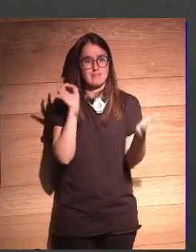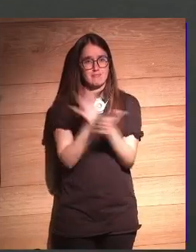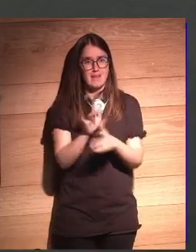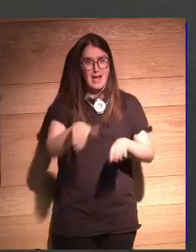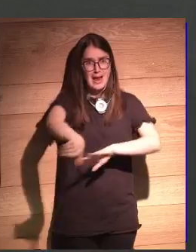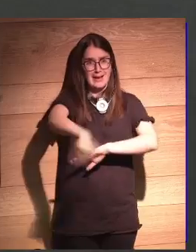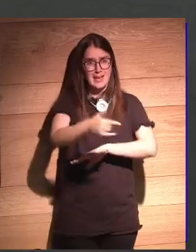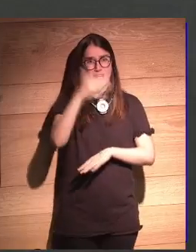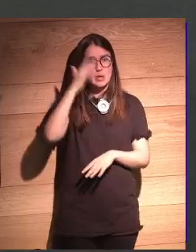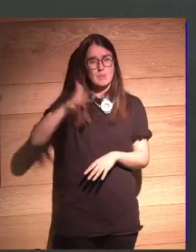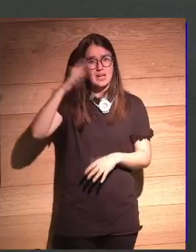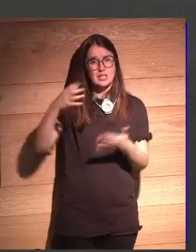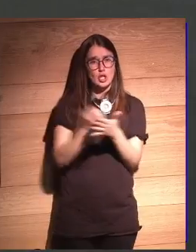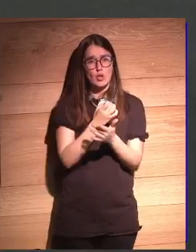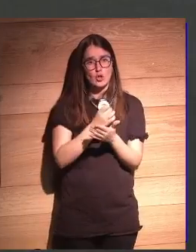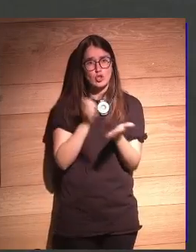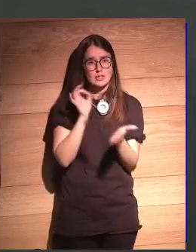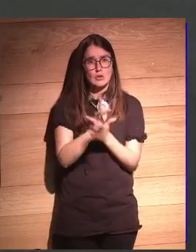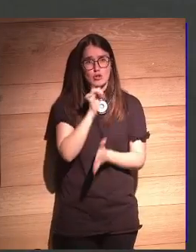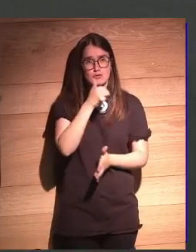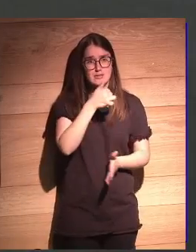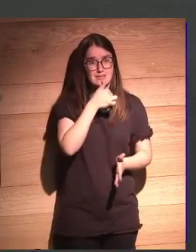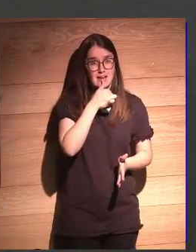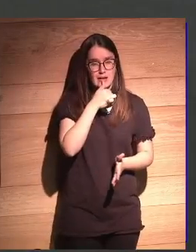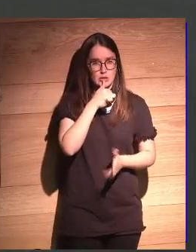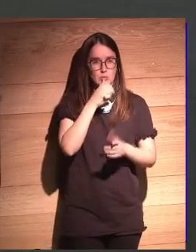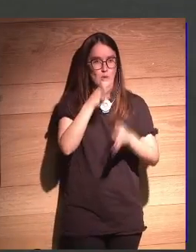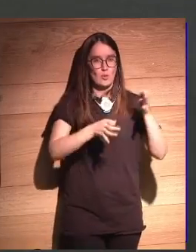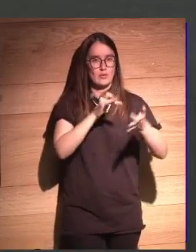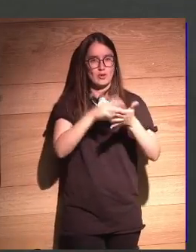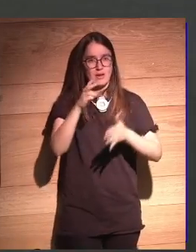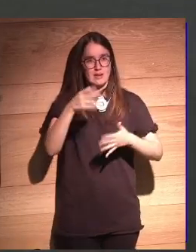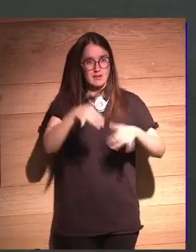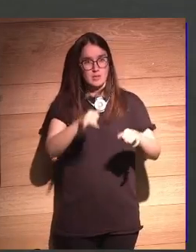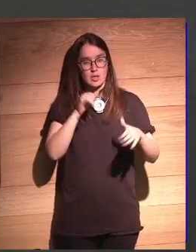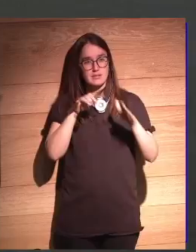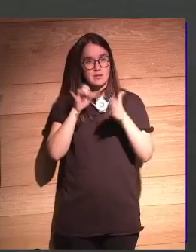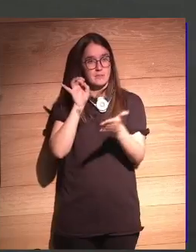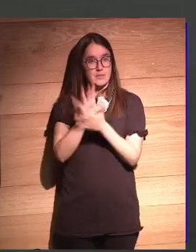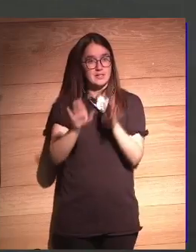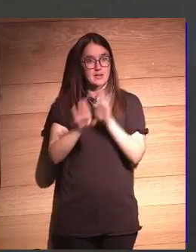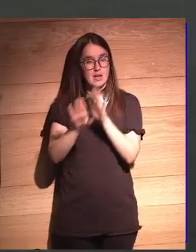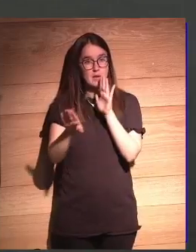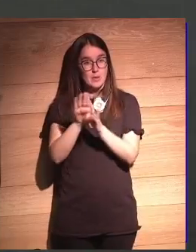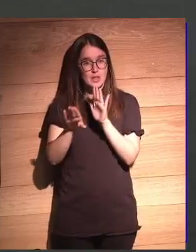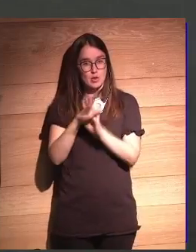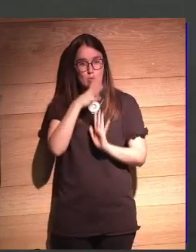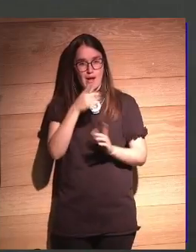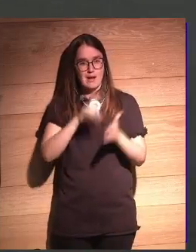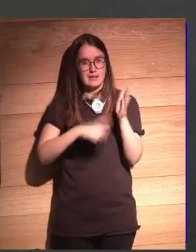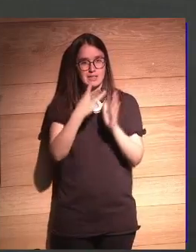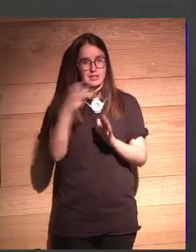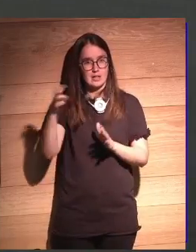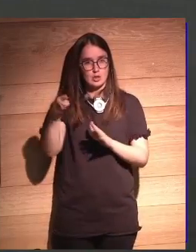families evicted from their houses. Imagine all the silent evictions that do not go to court, to